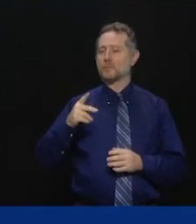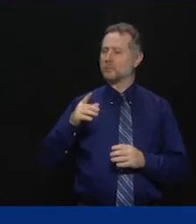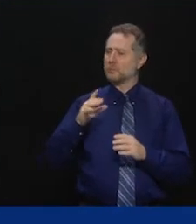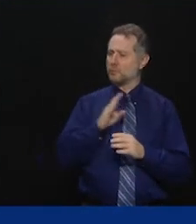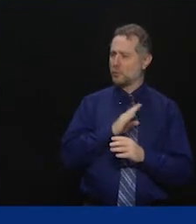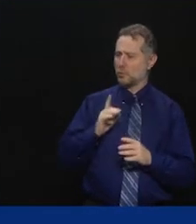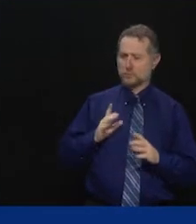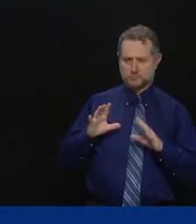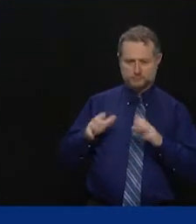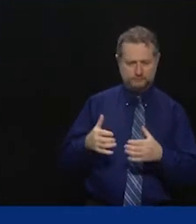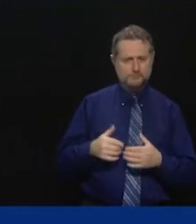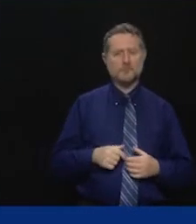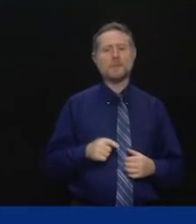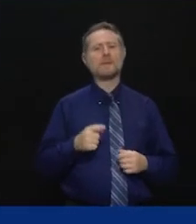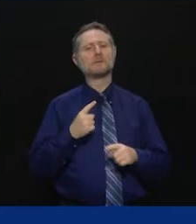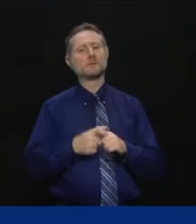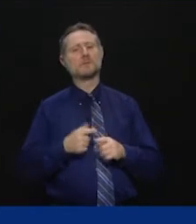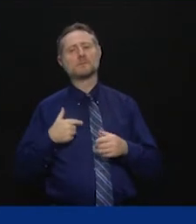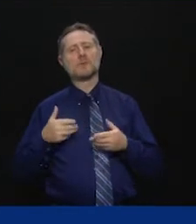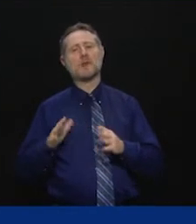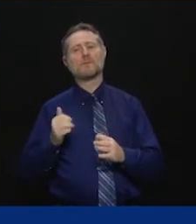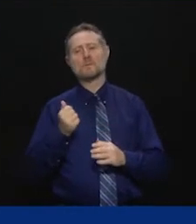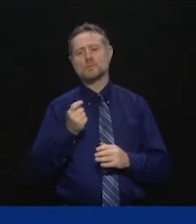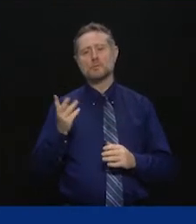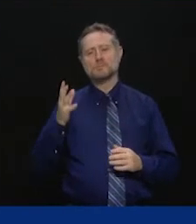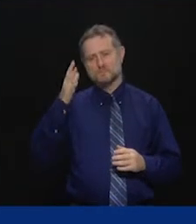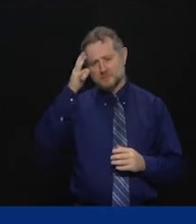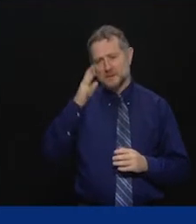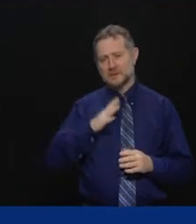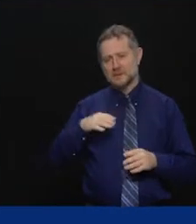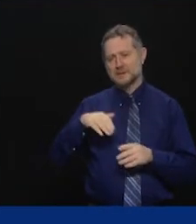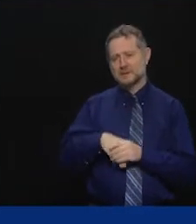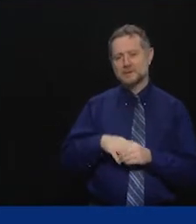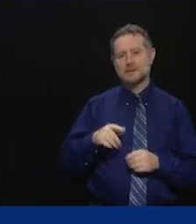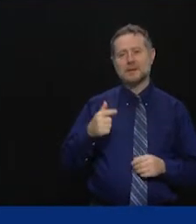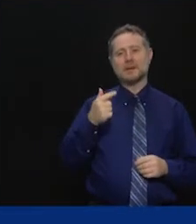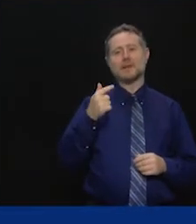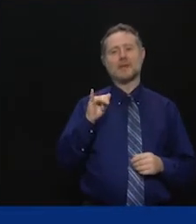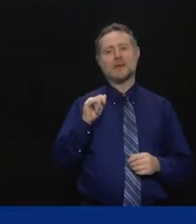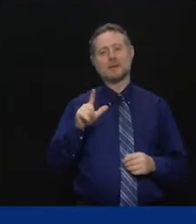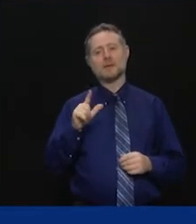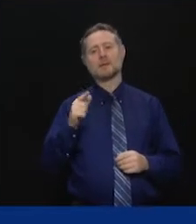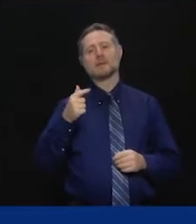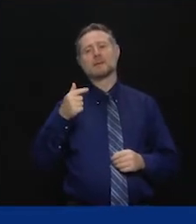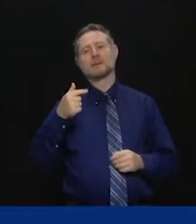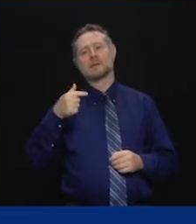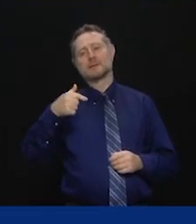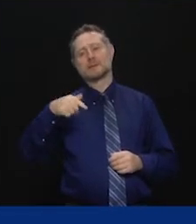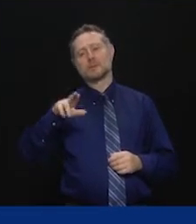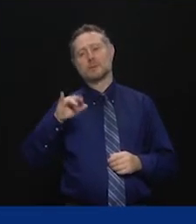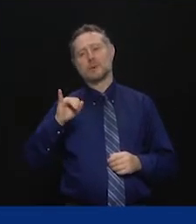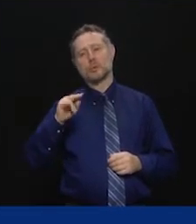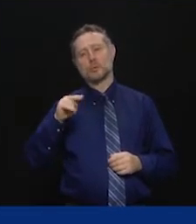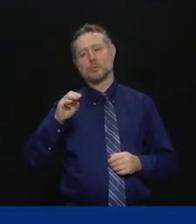And yes, we actually let a few men in. Let's say hello to Gil Quinones, the President of the Power Authority.